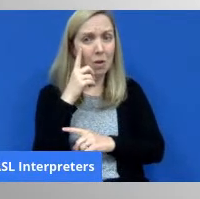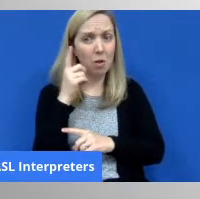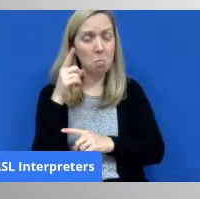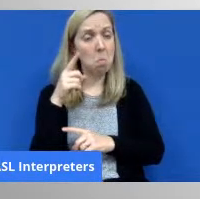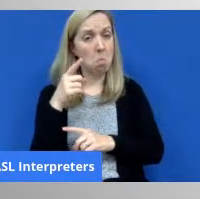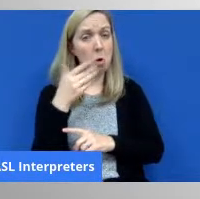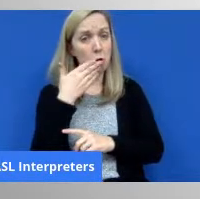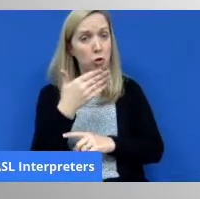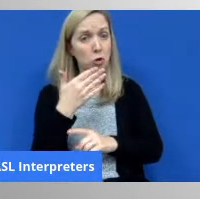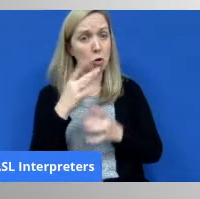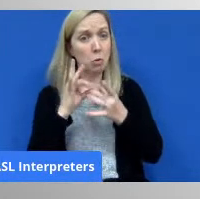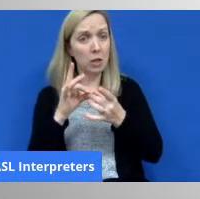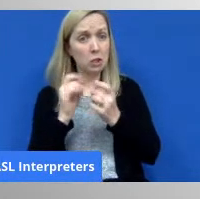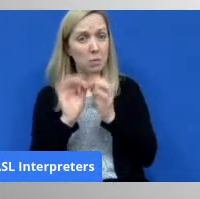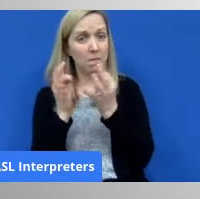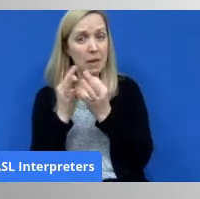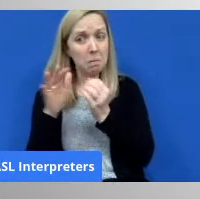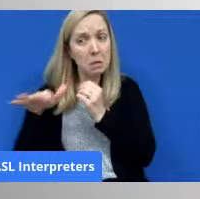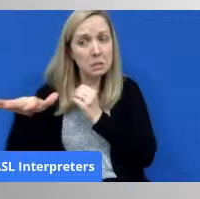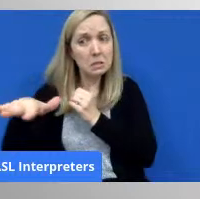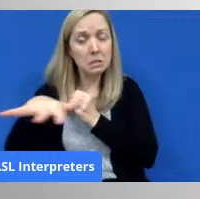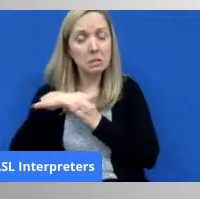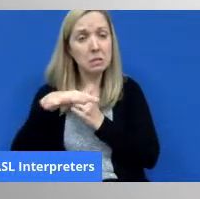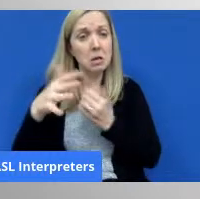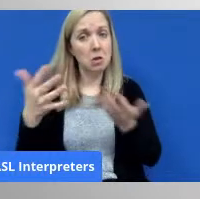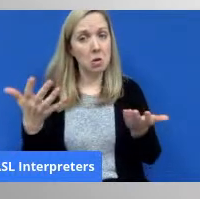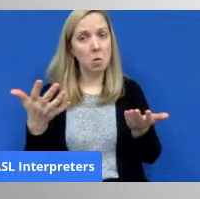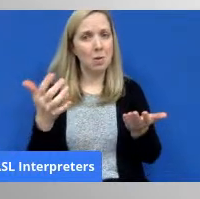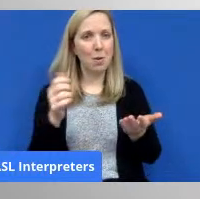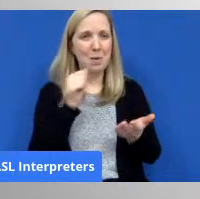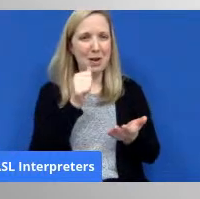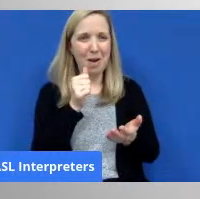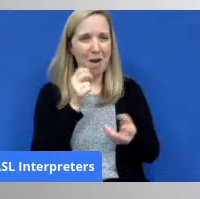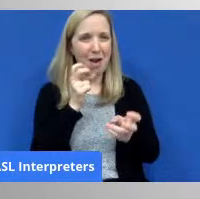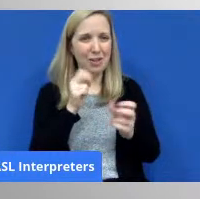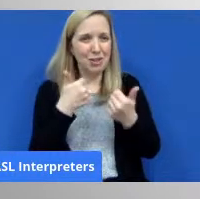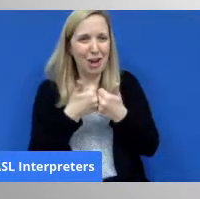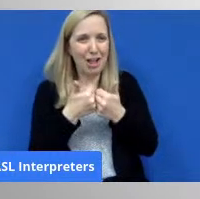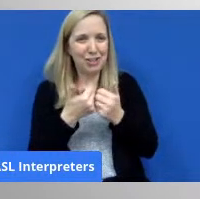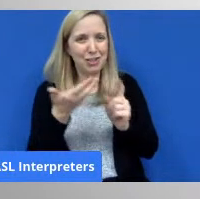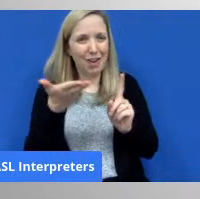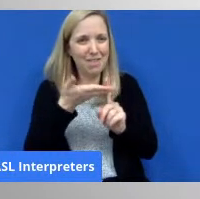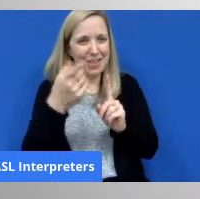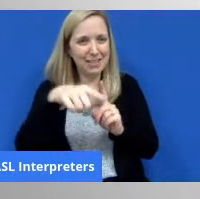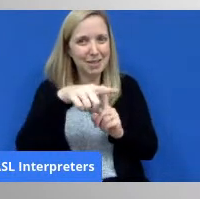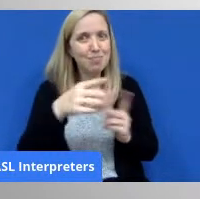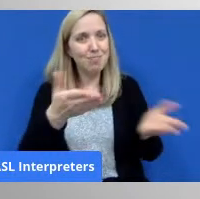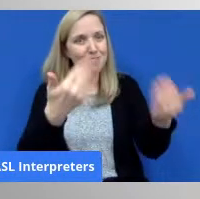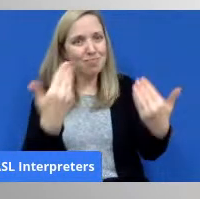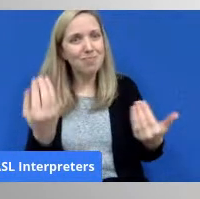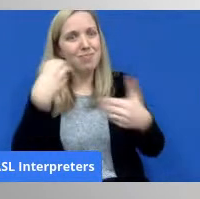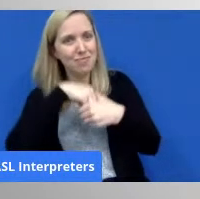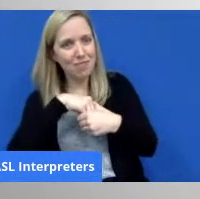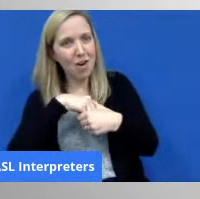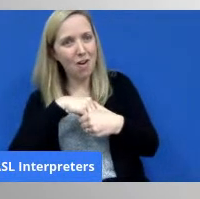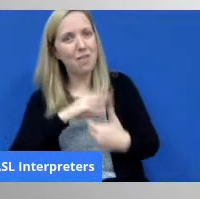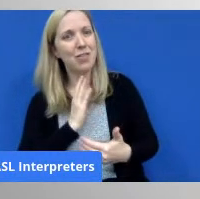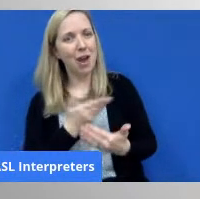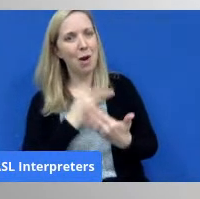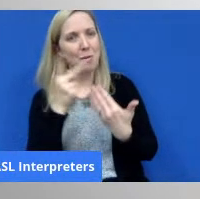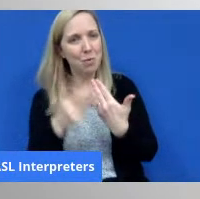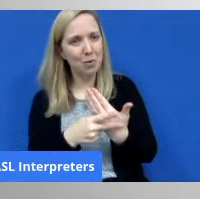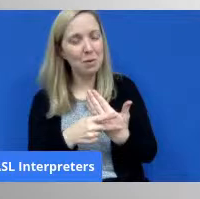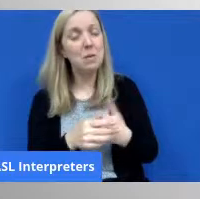too hard to convince families and children to engage with our programming. And so in the fall, we